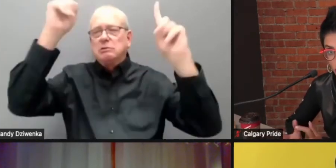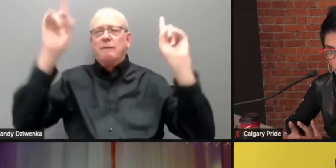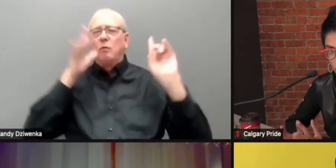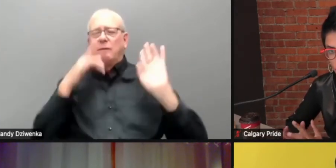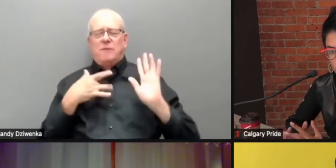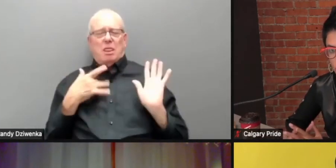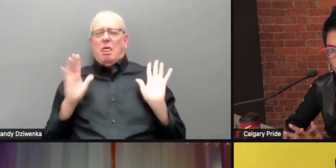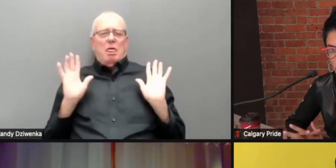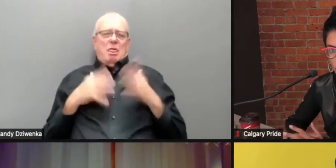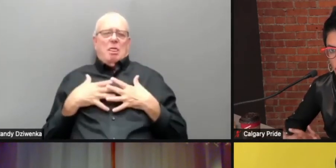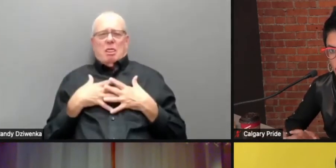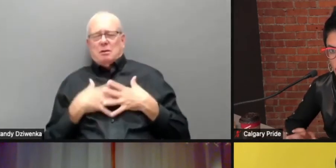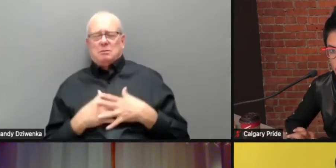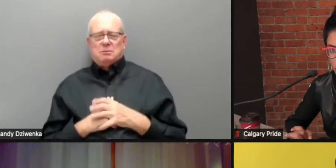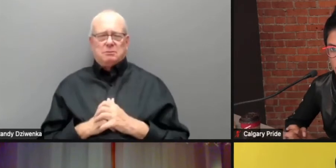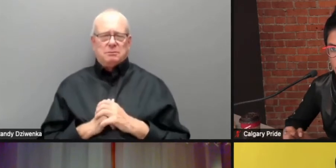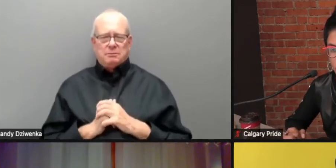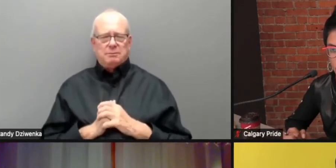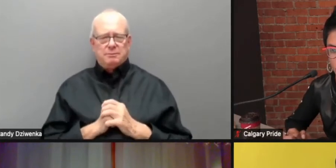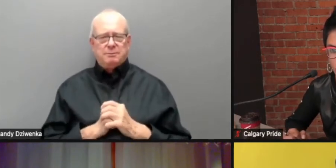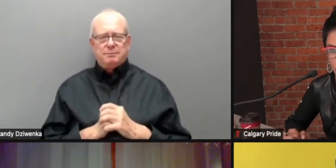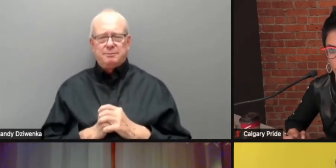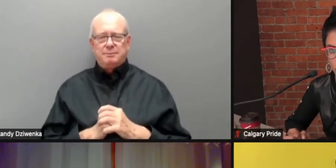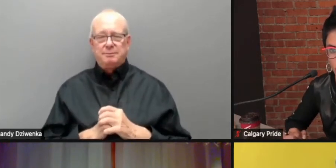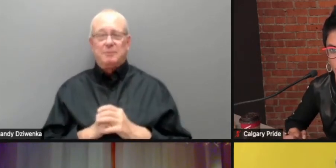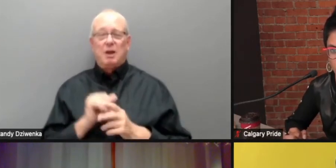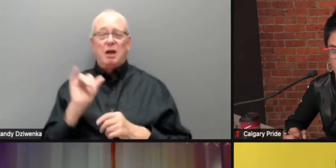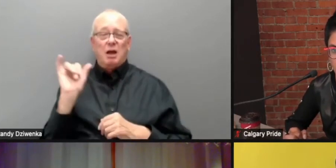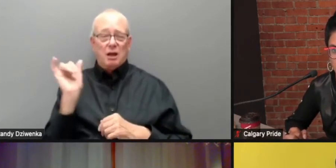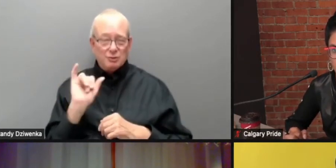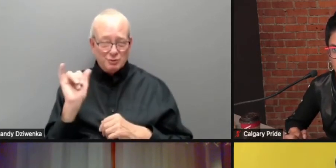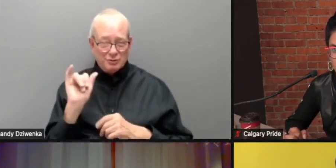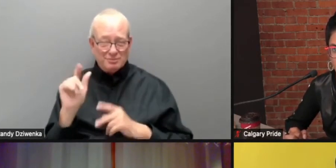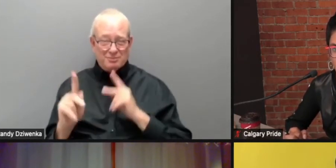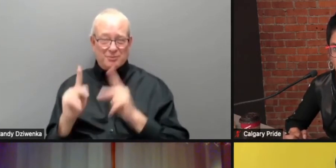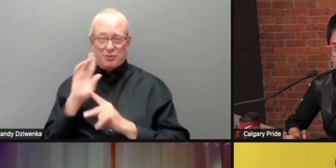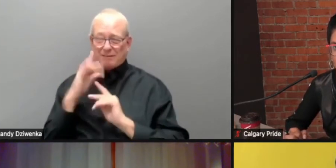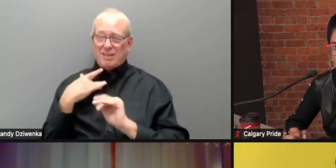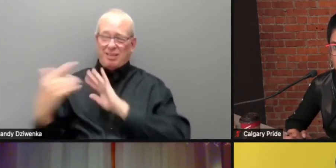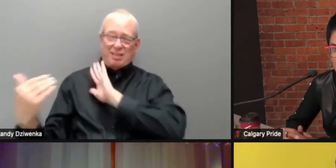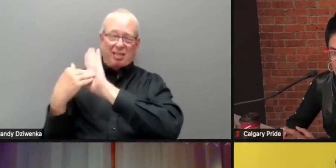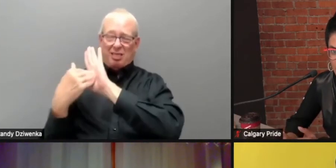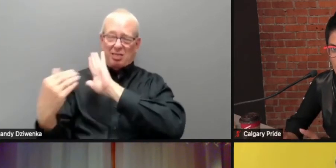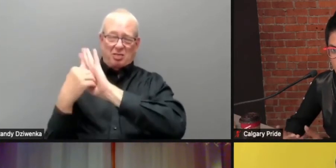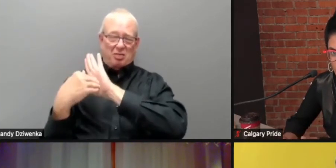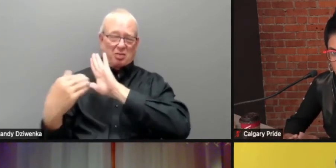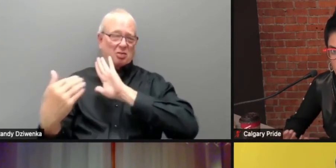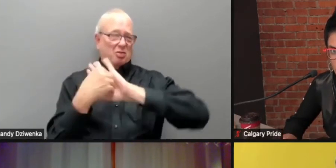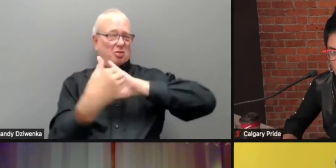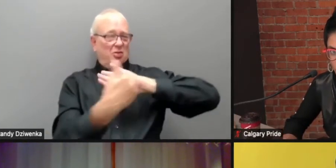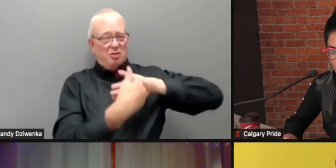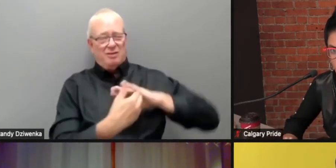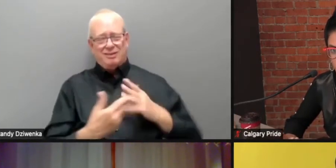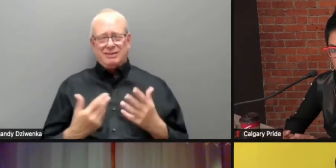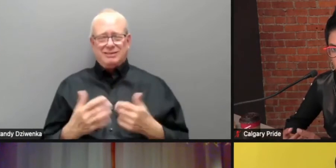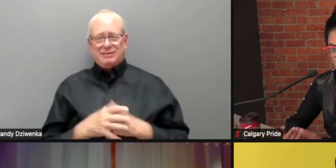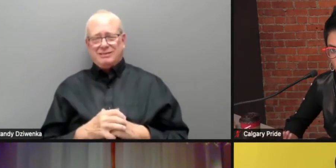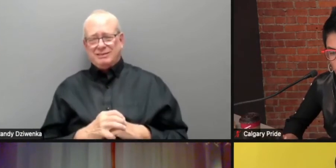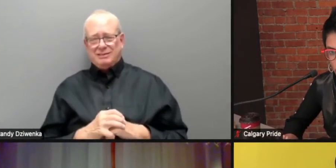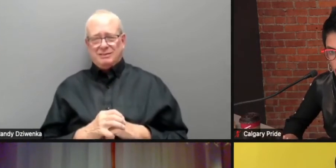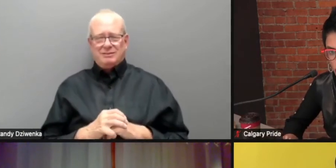repercussions to some degree, depending on the community that you are. And I would say maybe taking that baby step